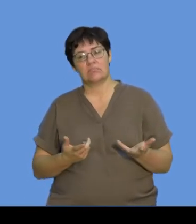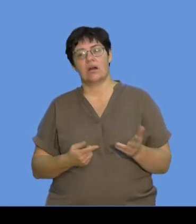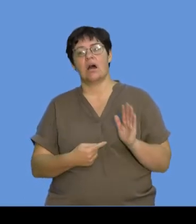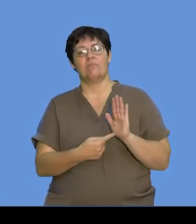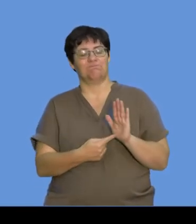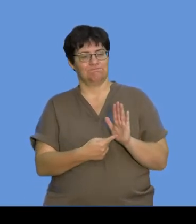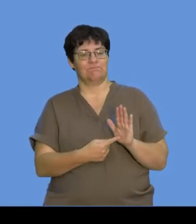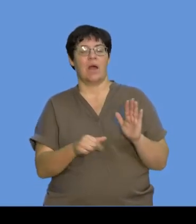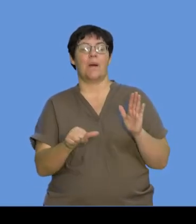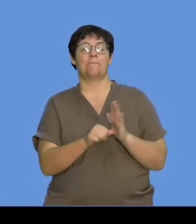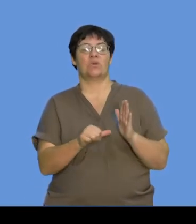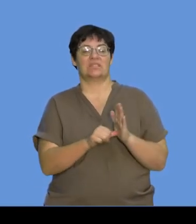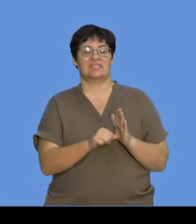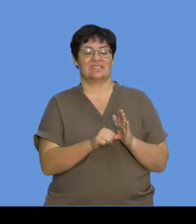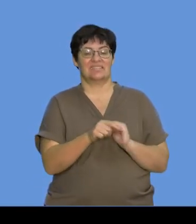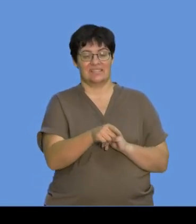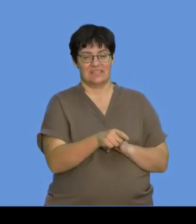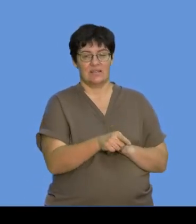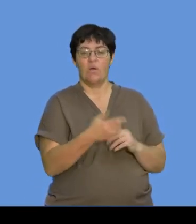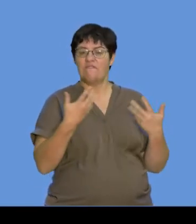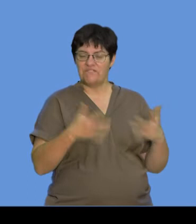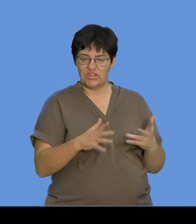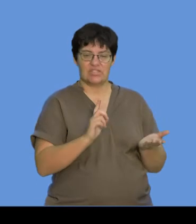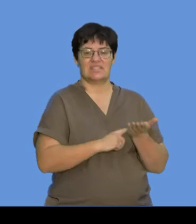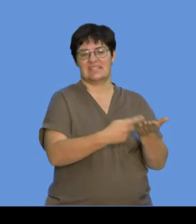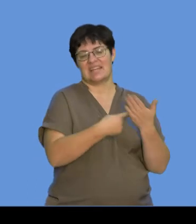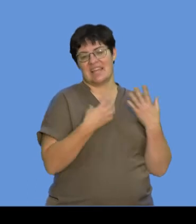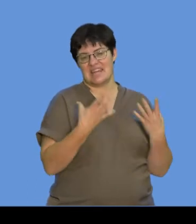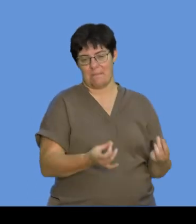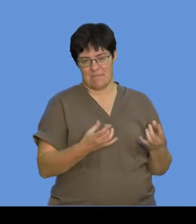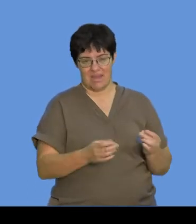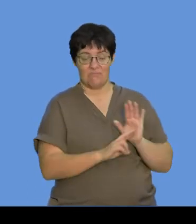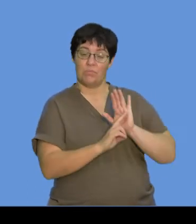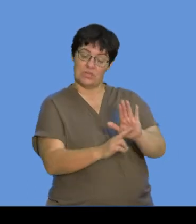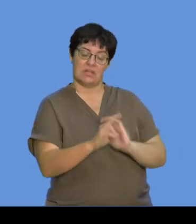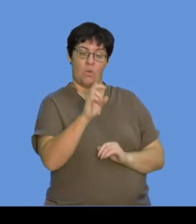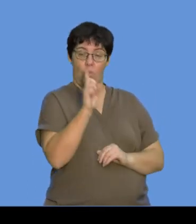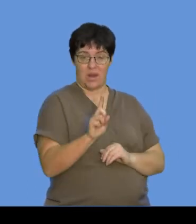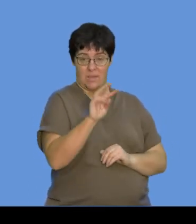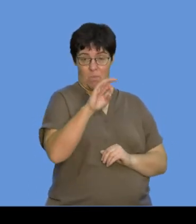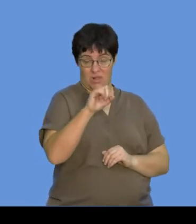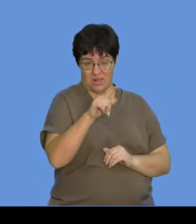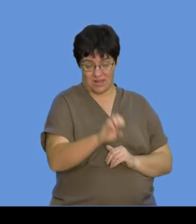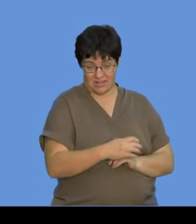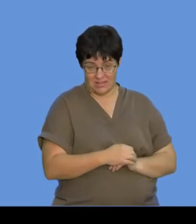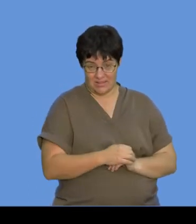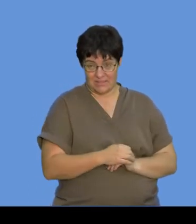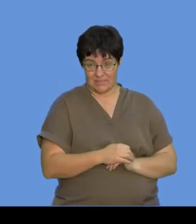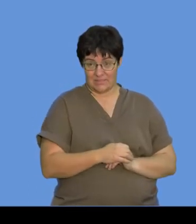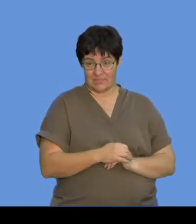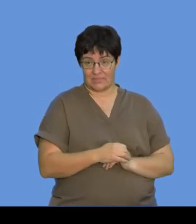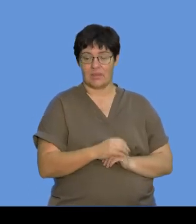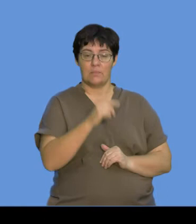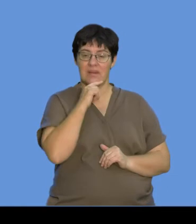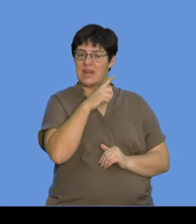this brings us to a very, very important part of our discussion. We have spoken about a number that represents a mole, okay? So that